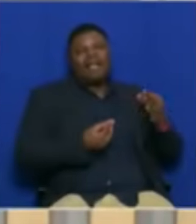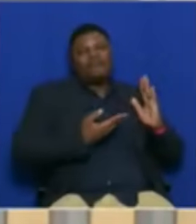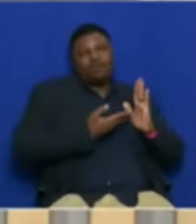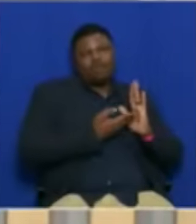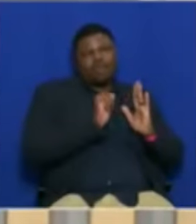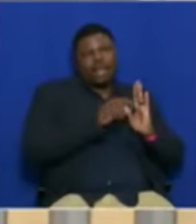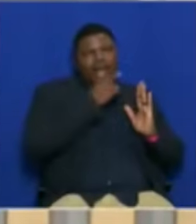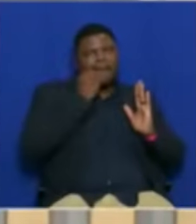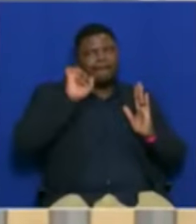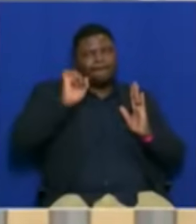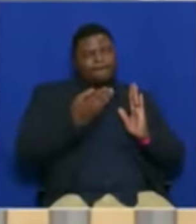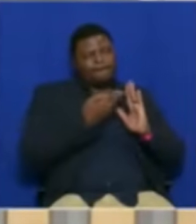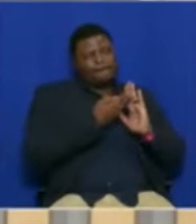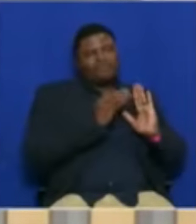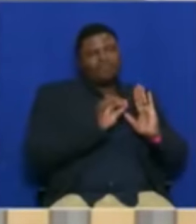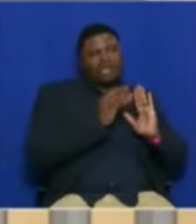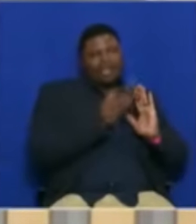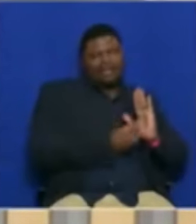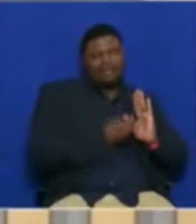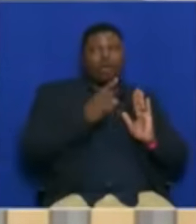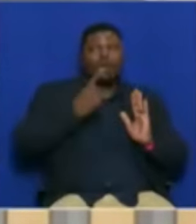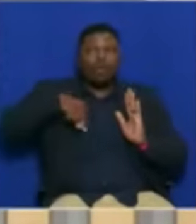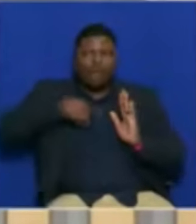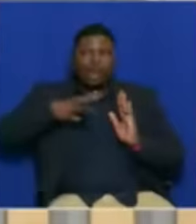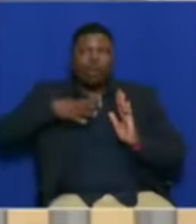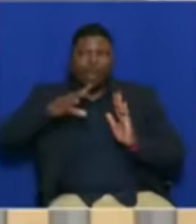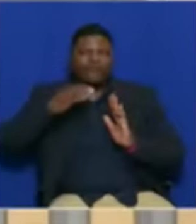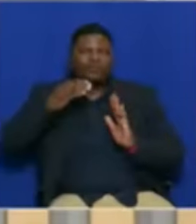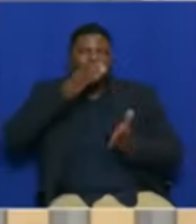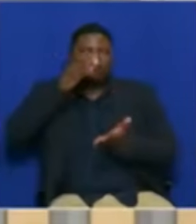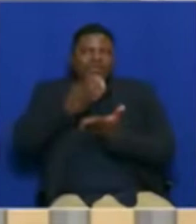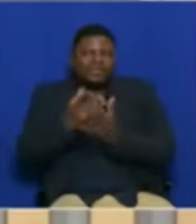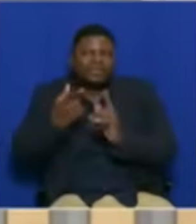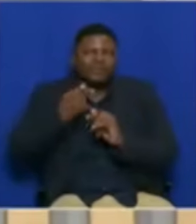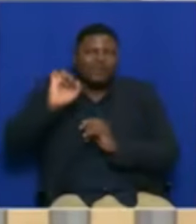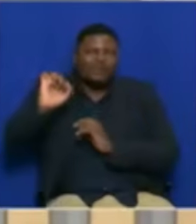name on it. That is in the same bundle.